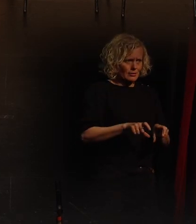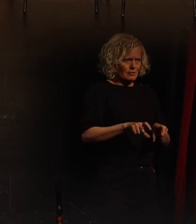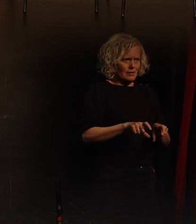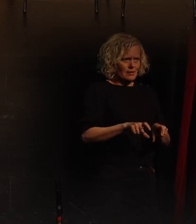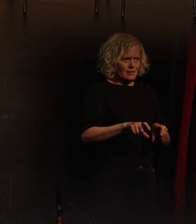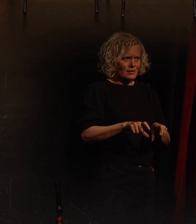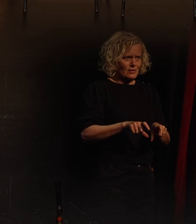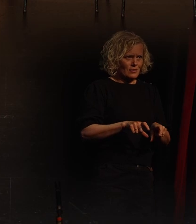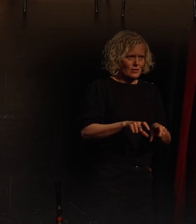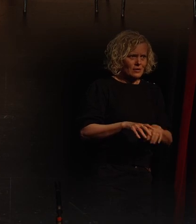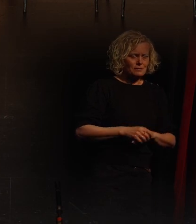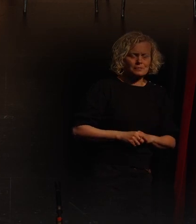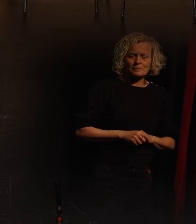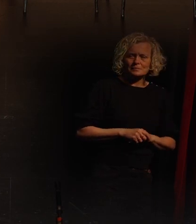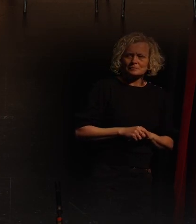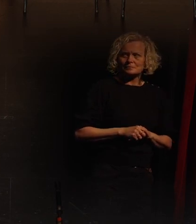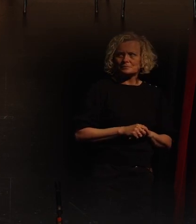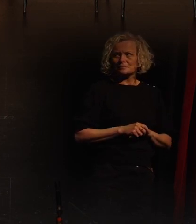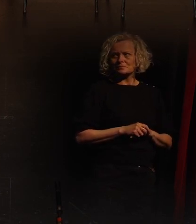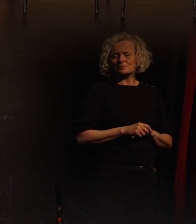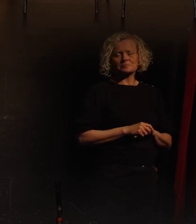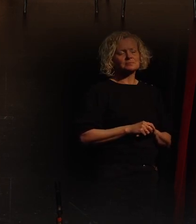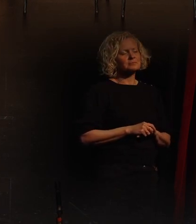Lockdown! Lockdown. Whoa.